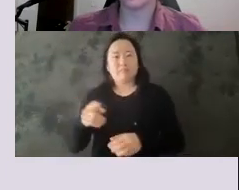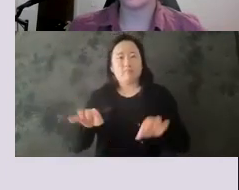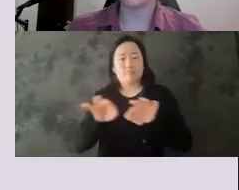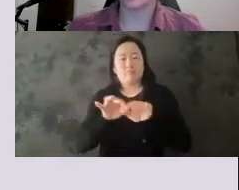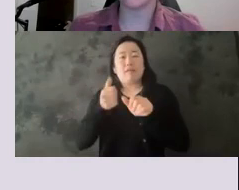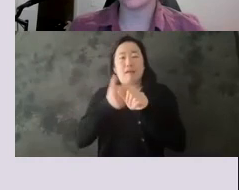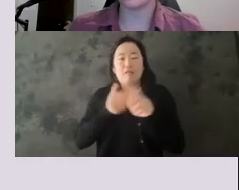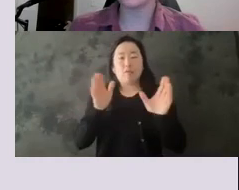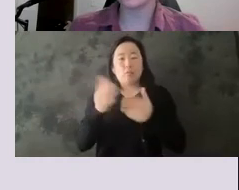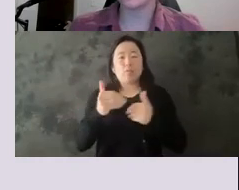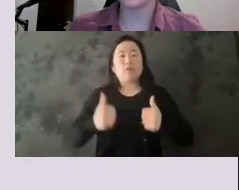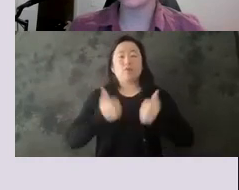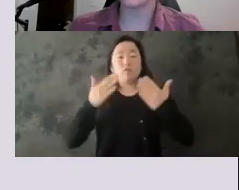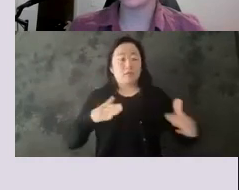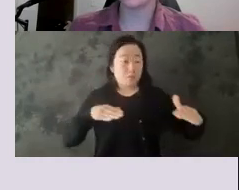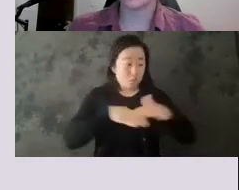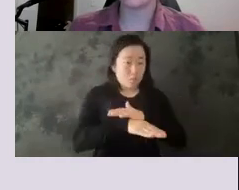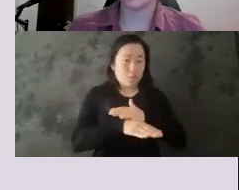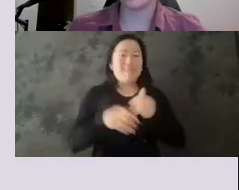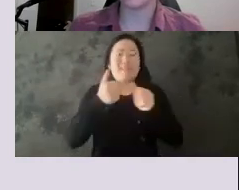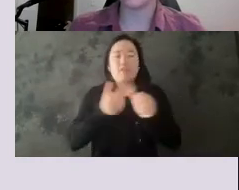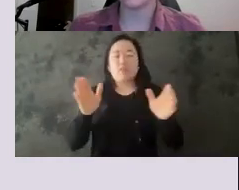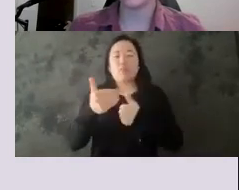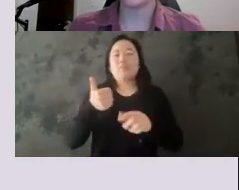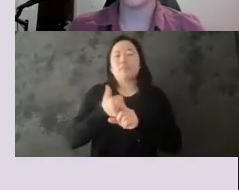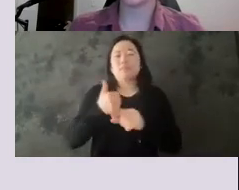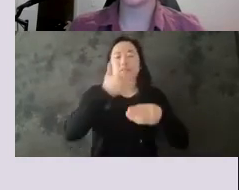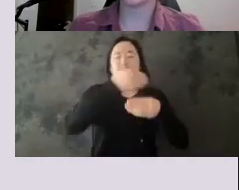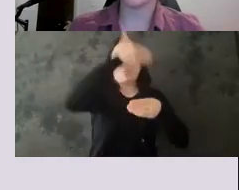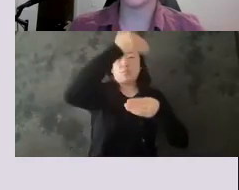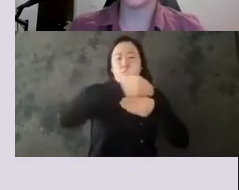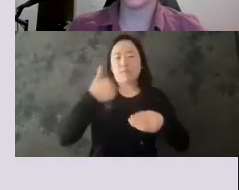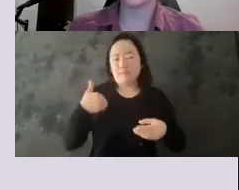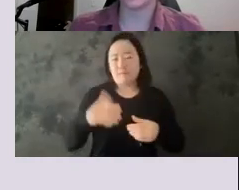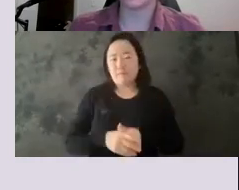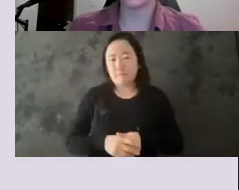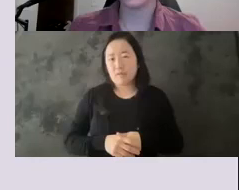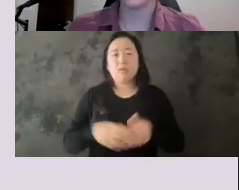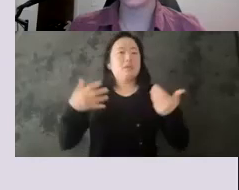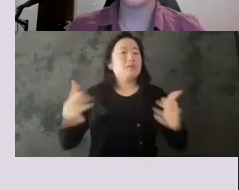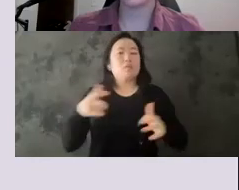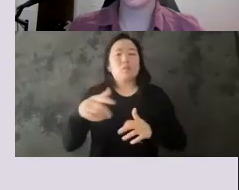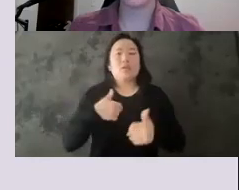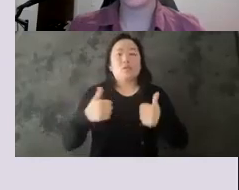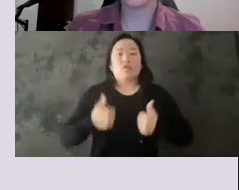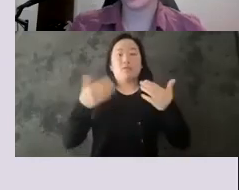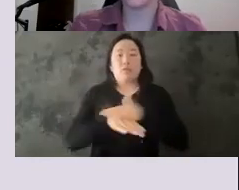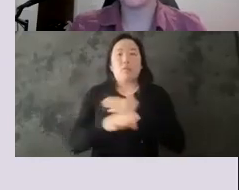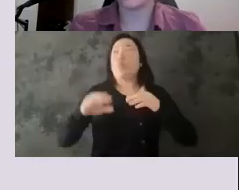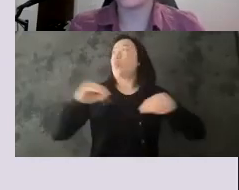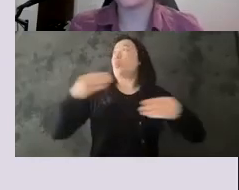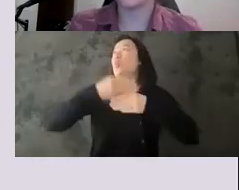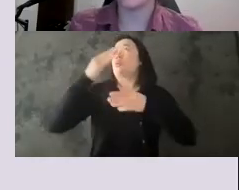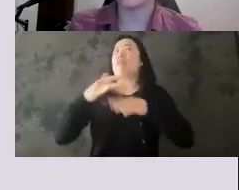survivors would be in would have windows in it so that it wouldn't, contribute to that feeling of being trapped. So even just thinking about the